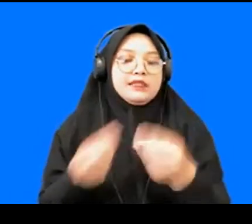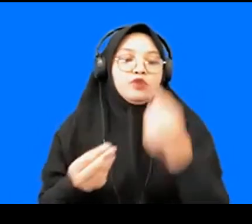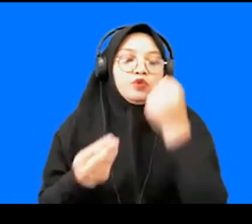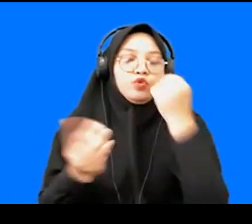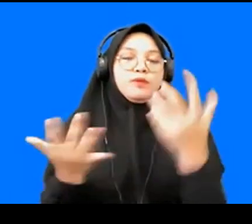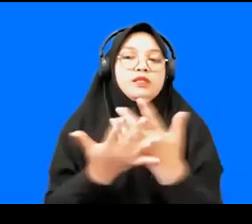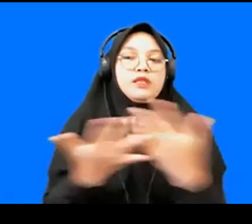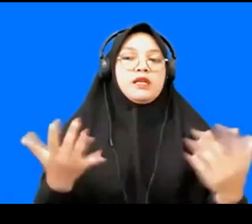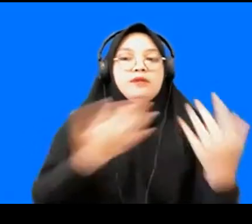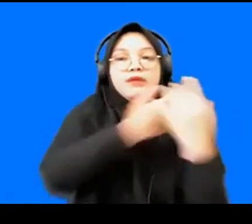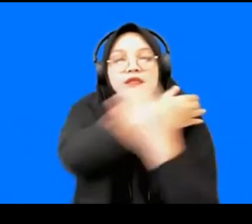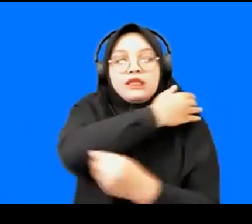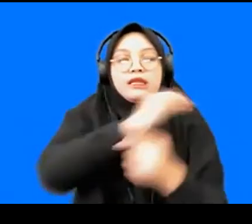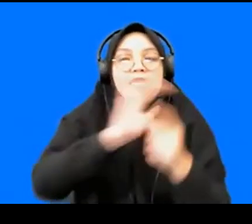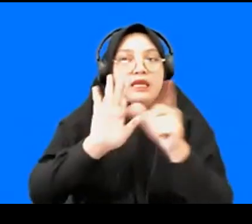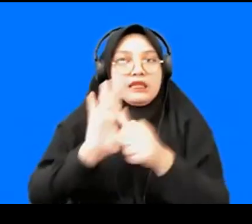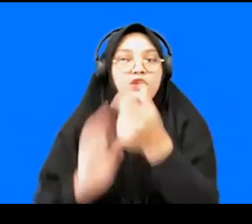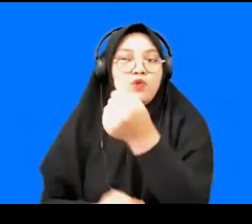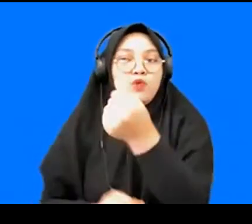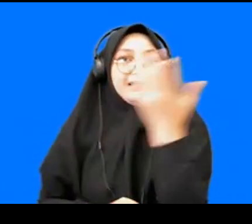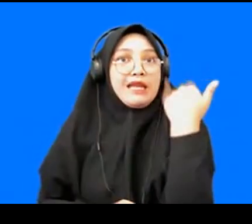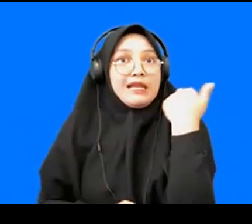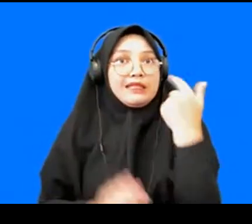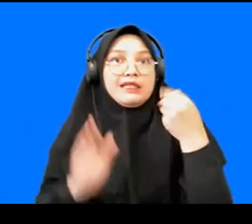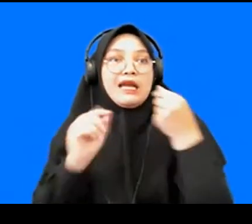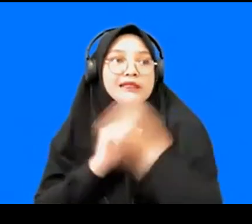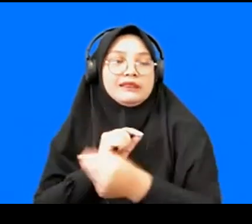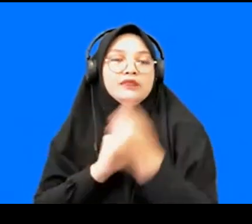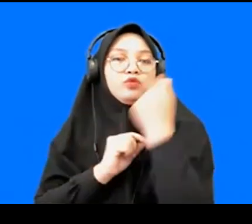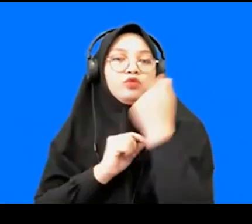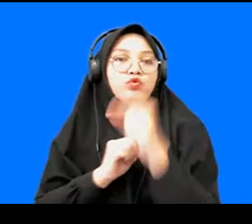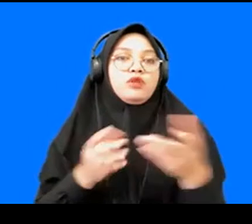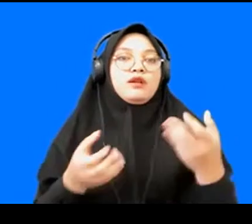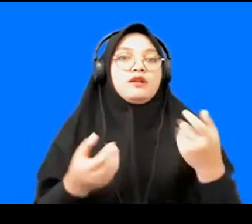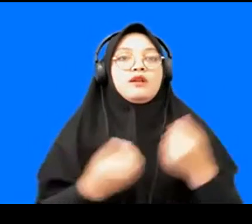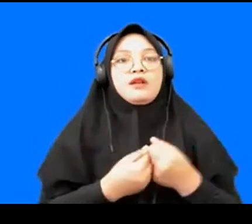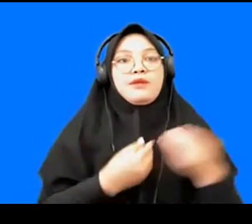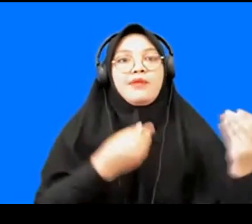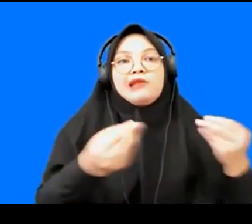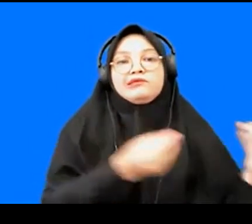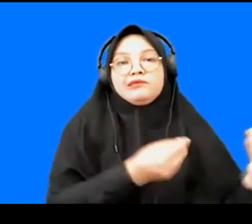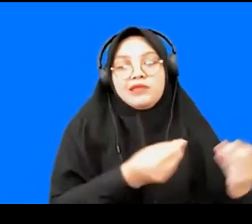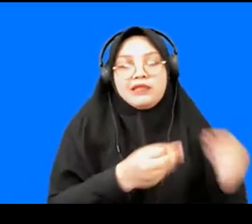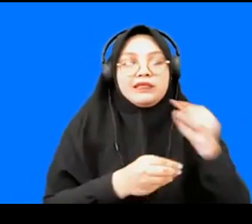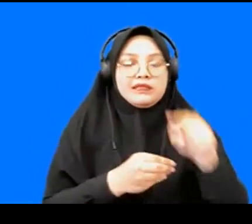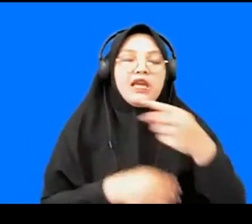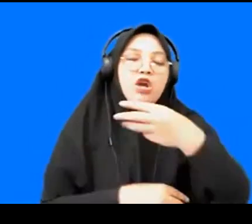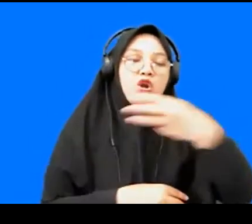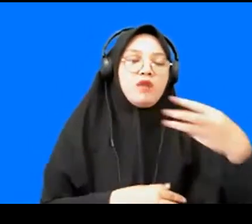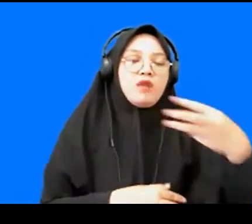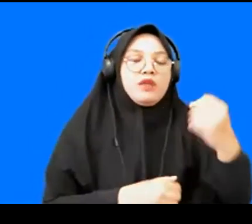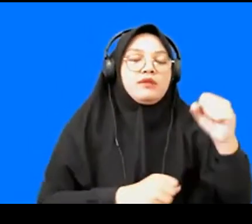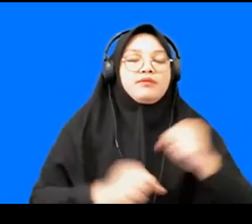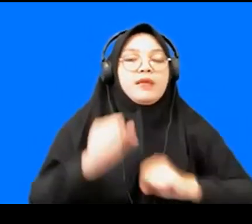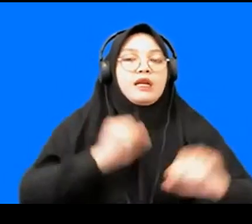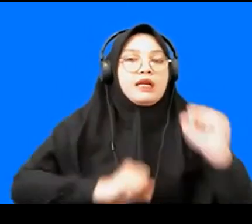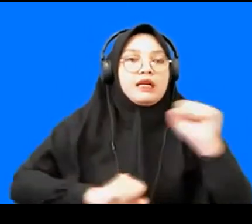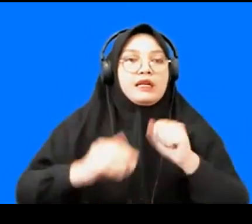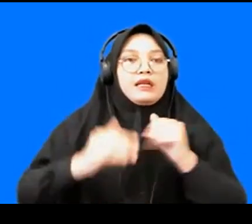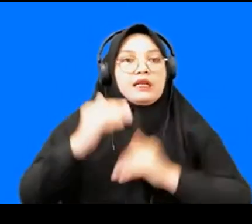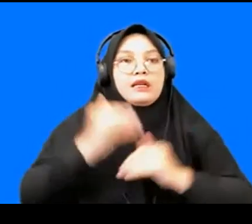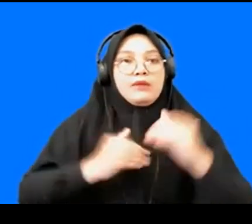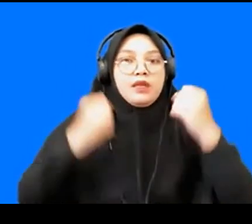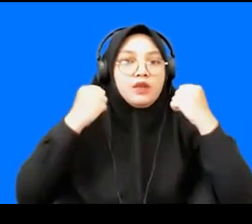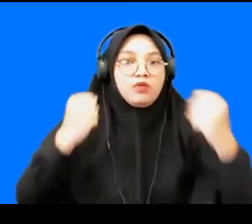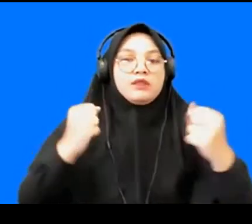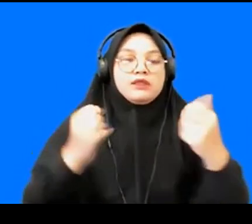And obviously, we all know that if an economy grows faster, it's always the rich who actually benefits first before all